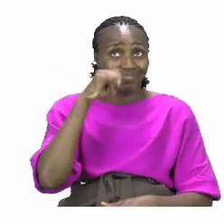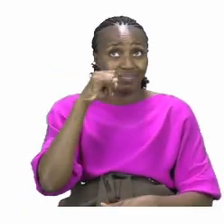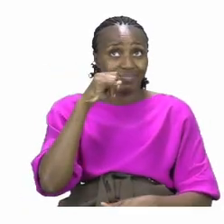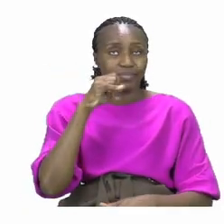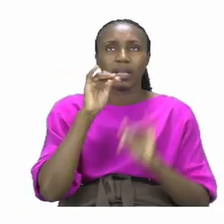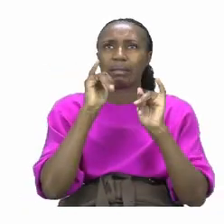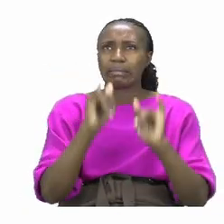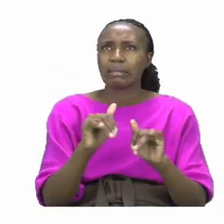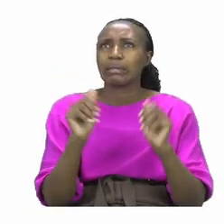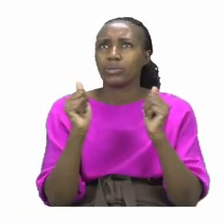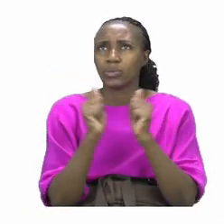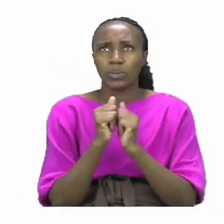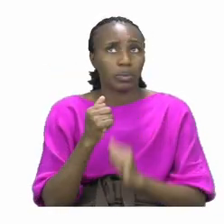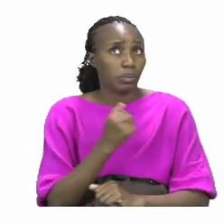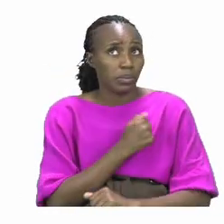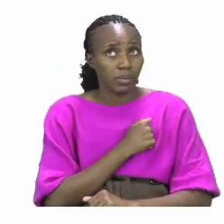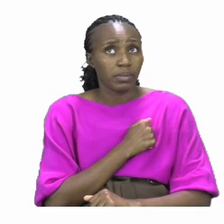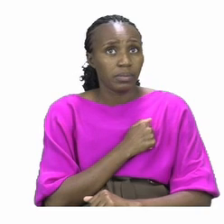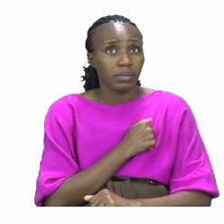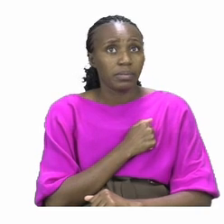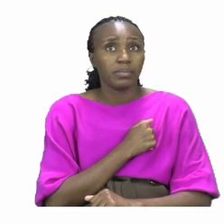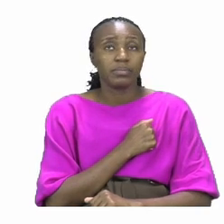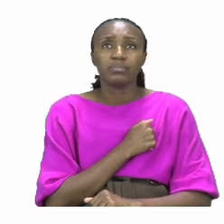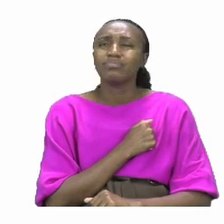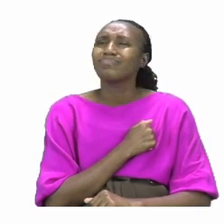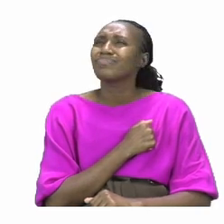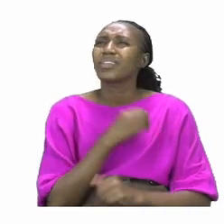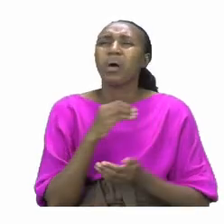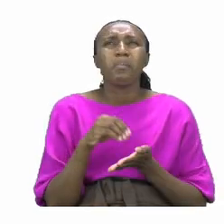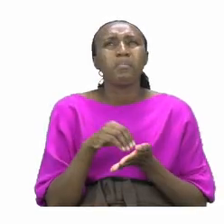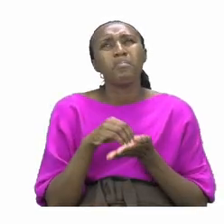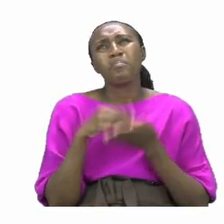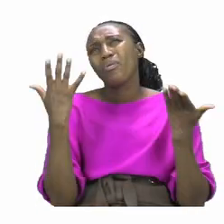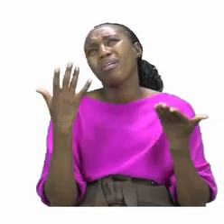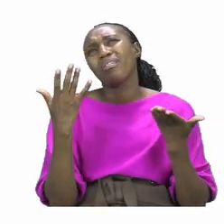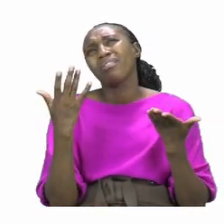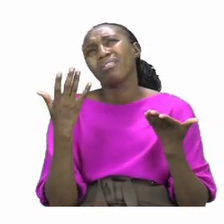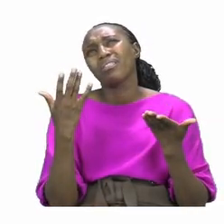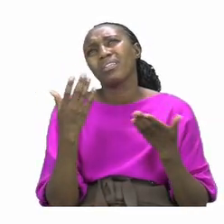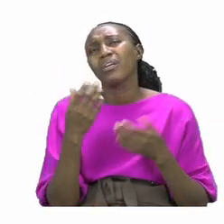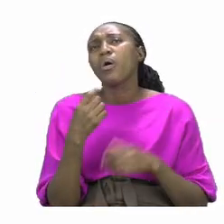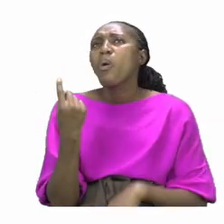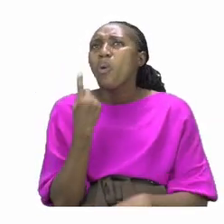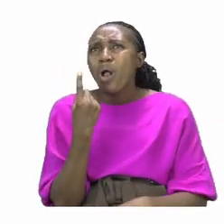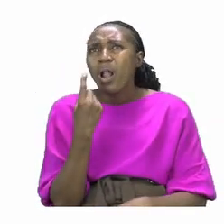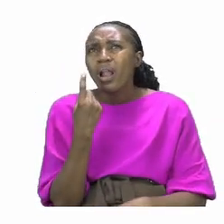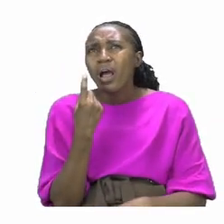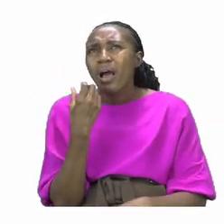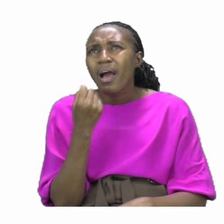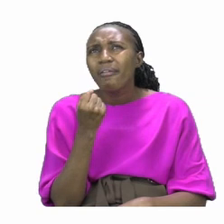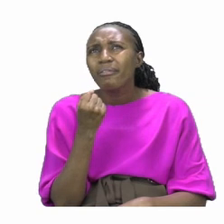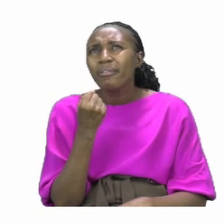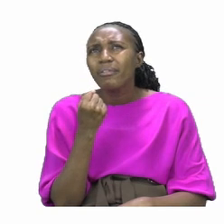with his mother. They were very poor. All they had was